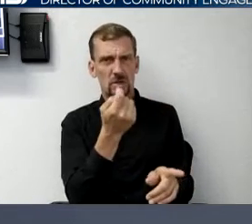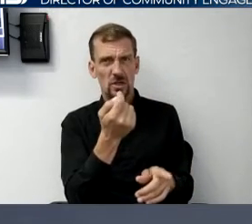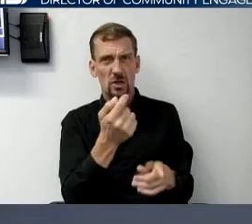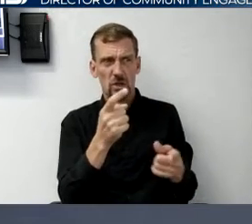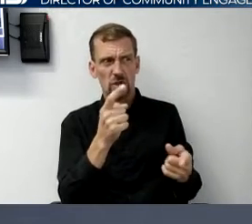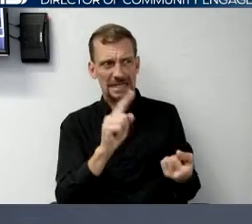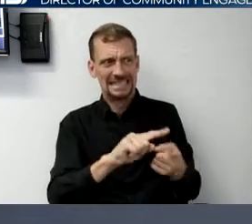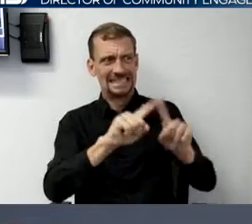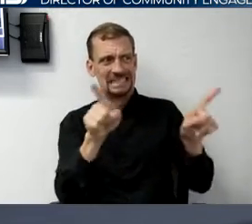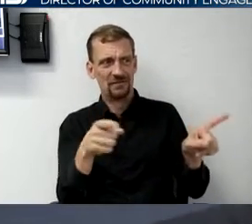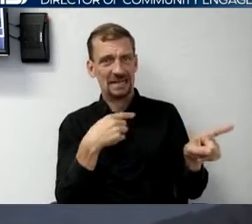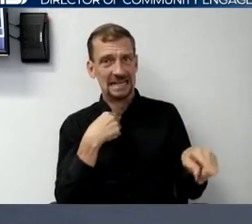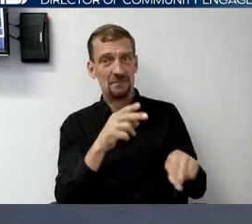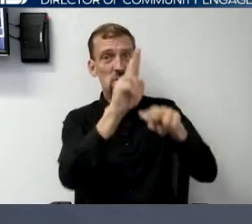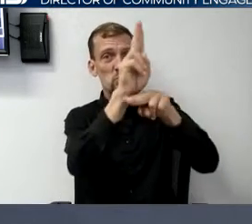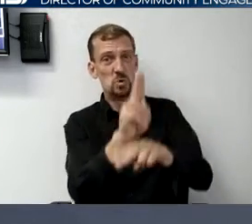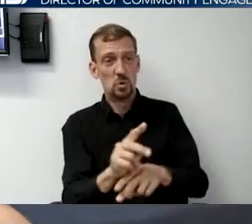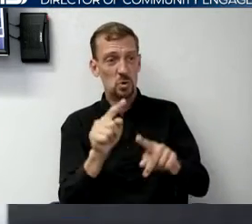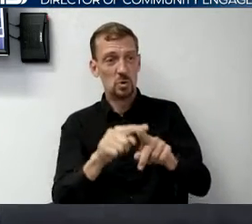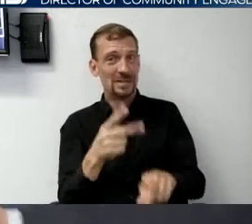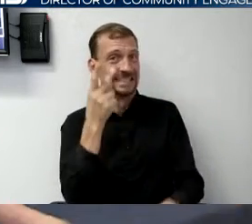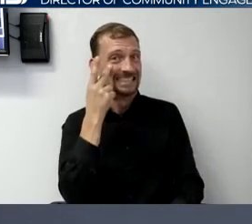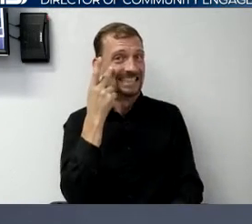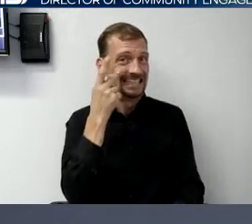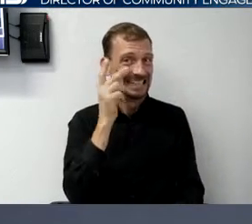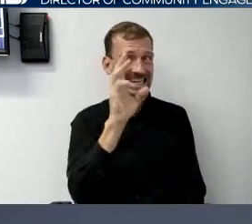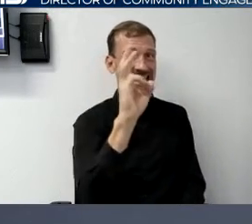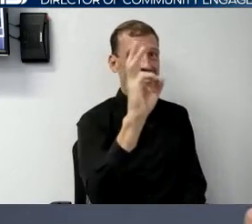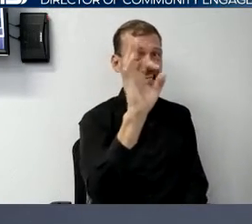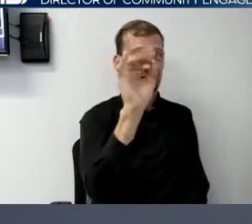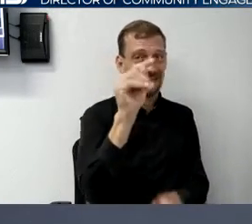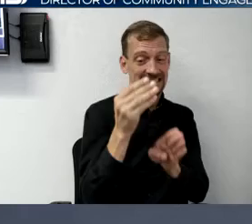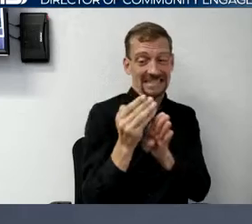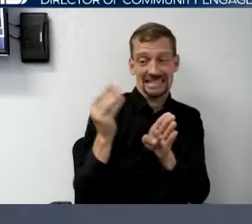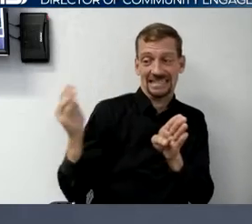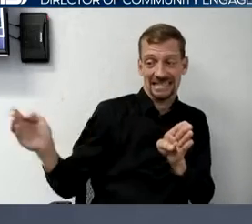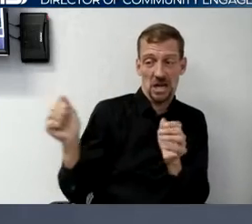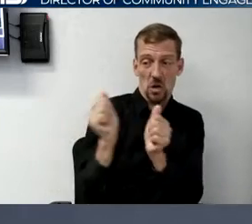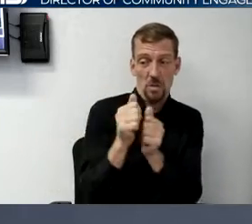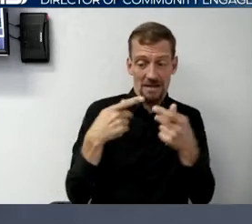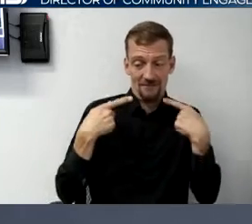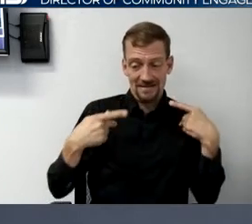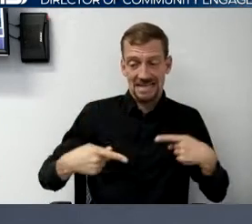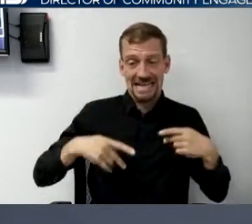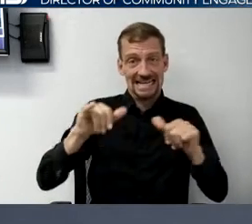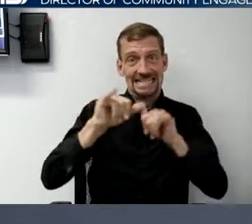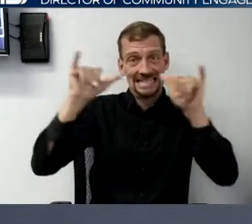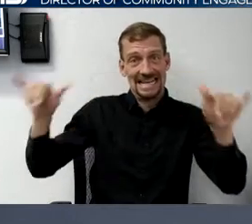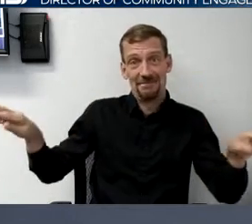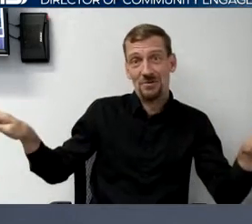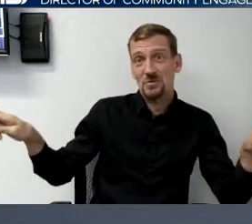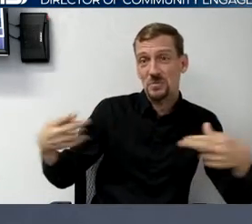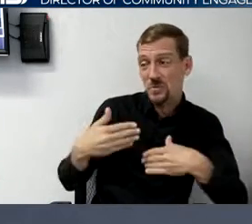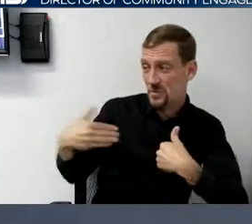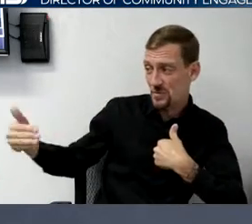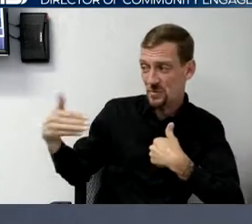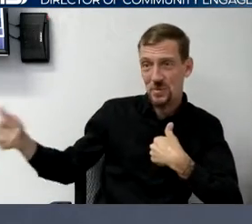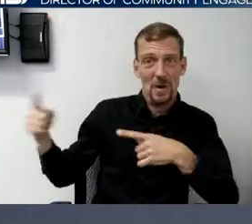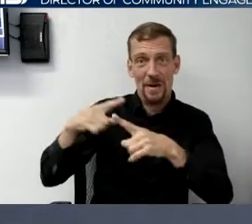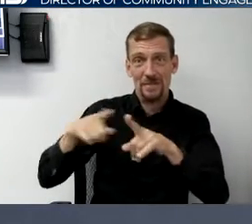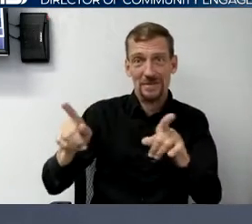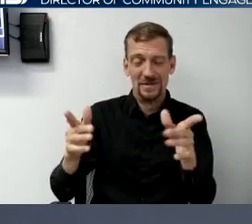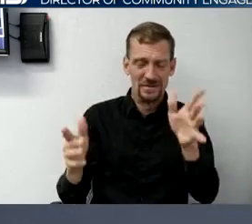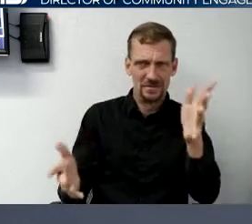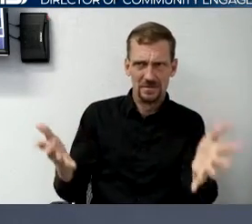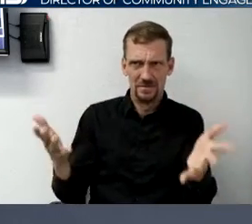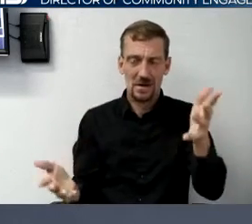am accustomed to having you 6 feet apart, but physically in the room with me here. So we'll kind